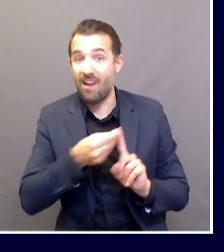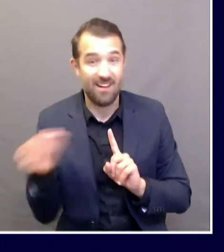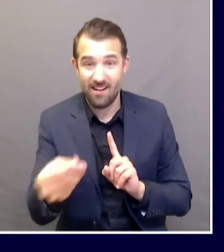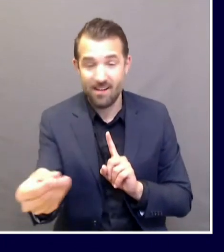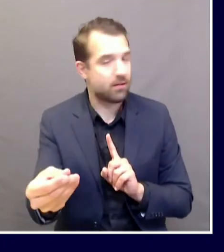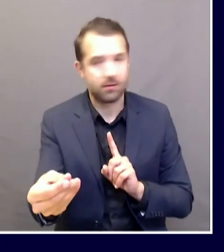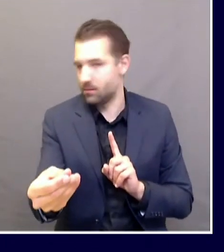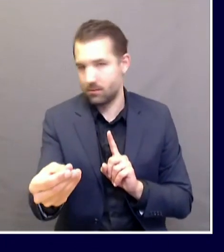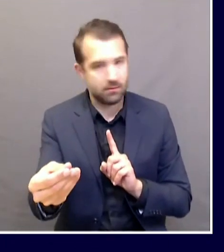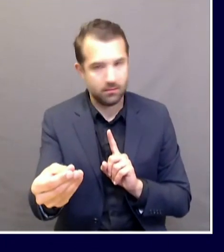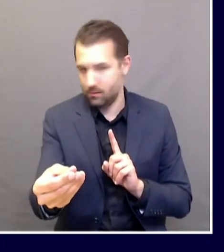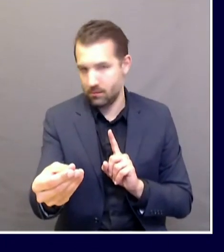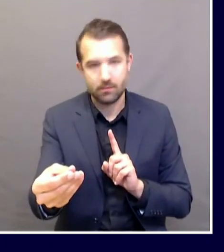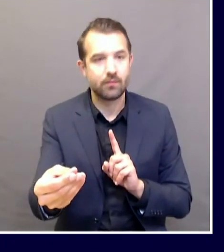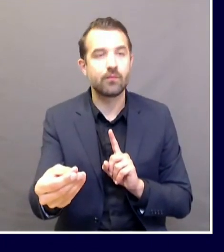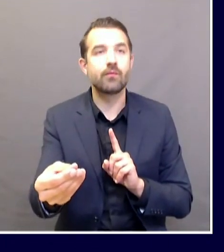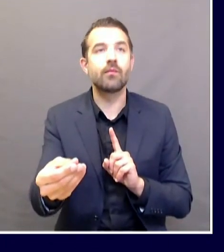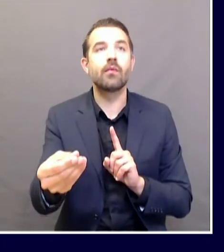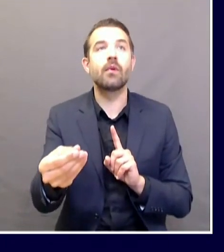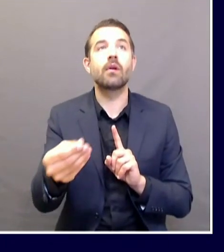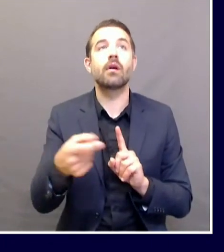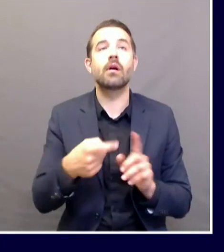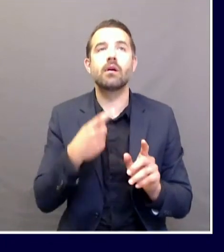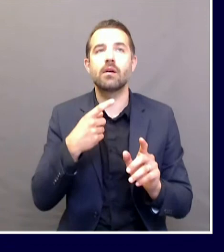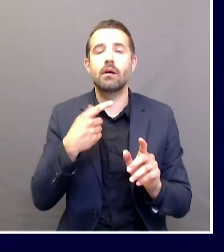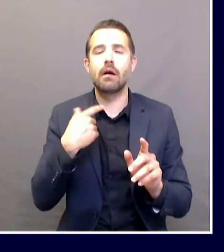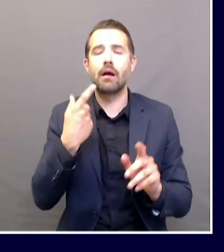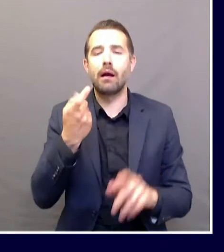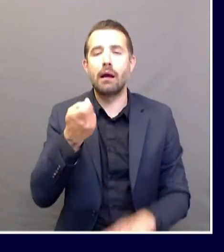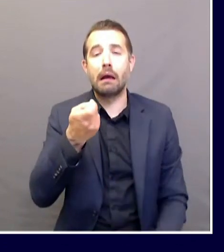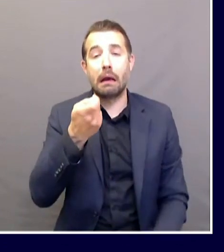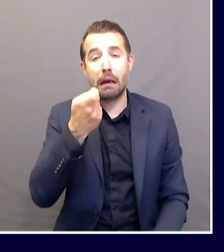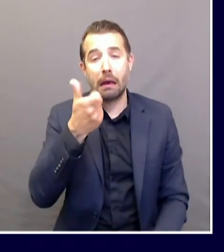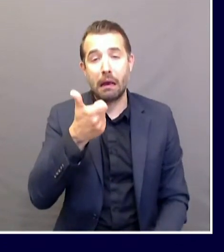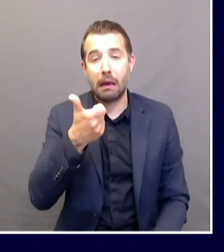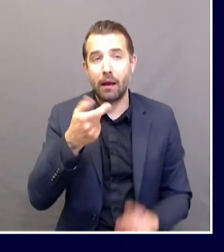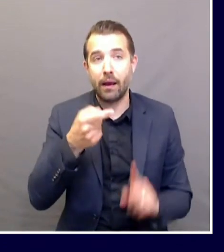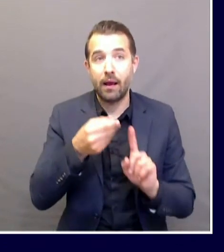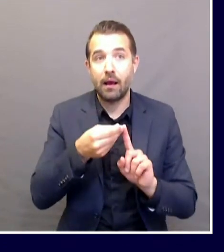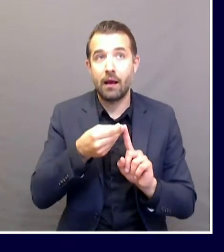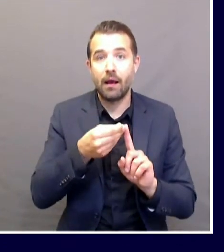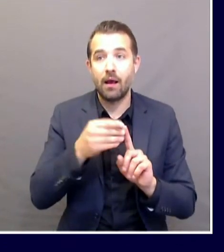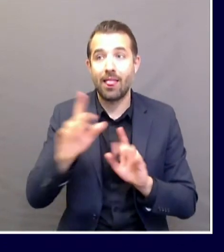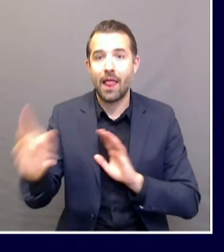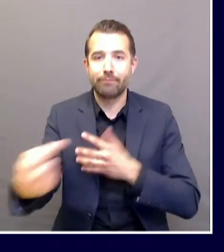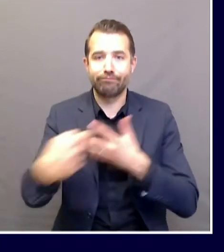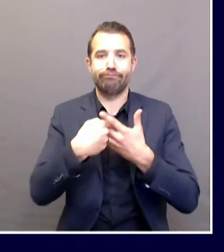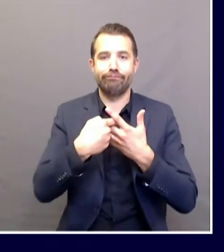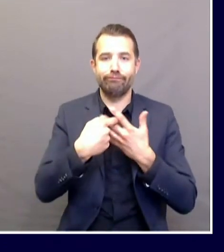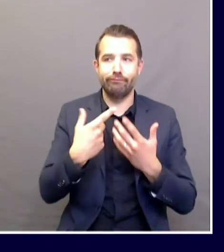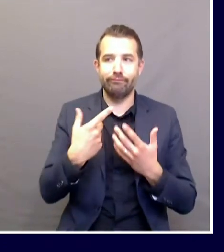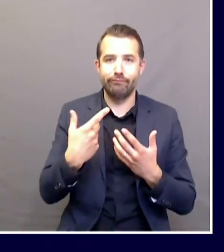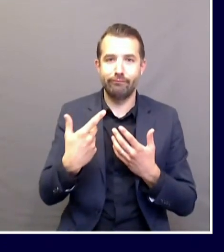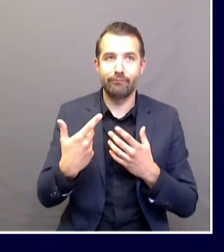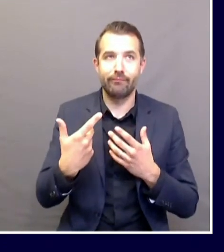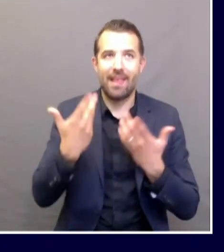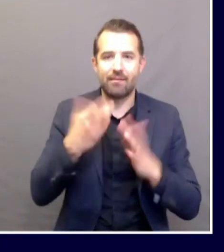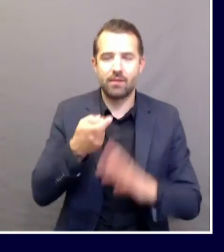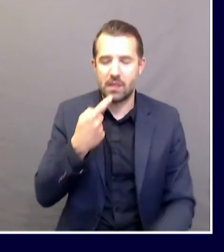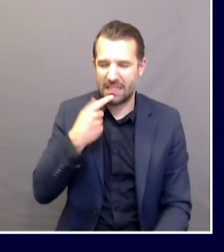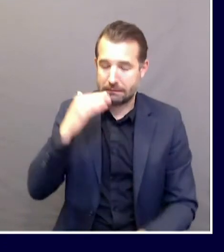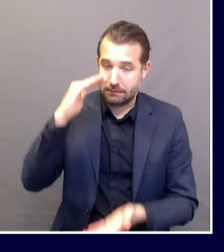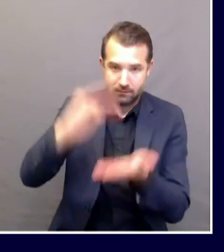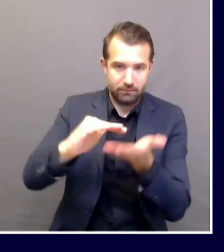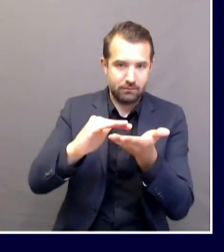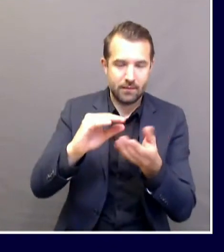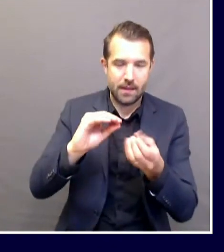different from what you're talking about, but they do suggest that in 0.02% of the cases,